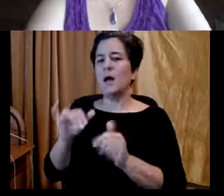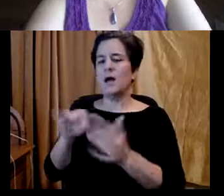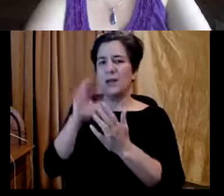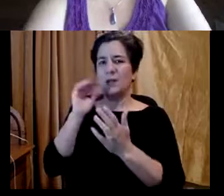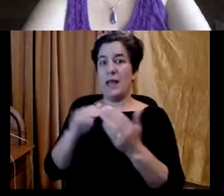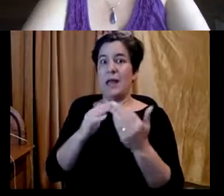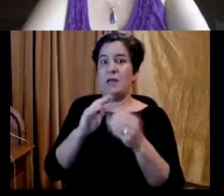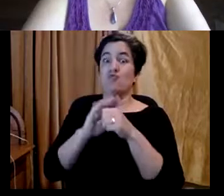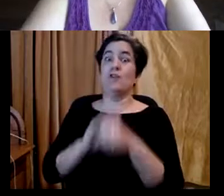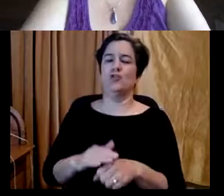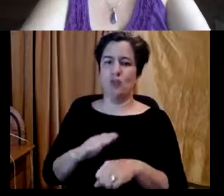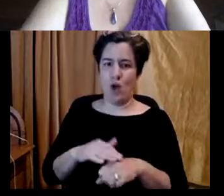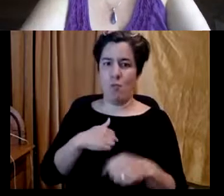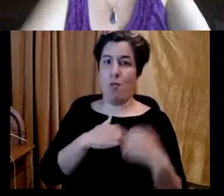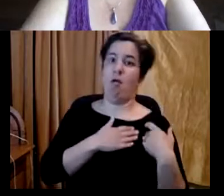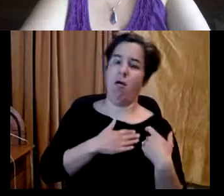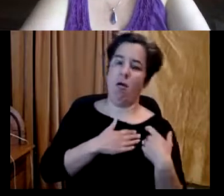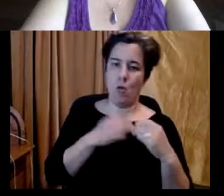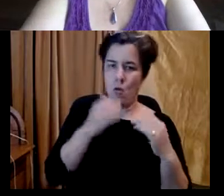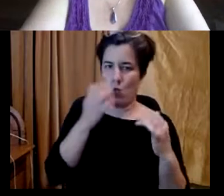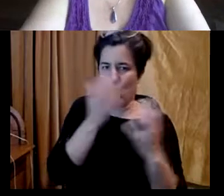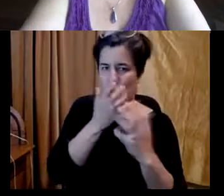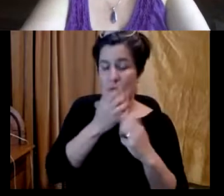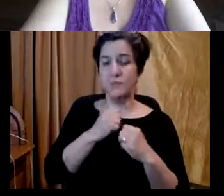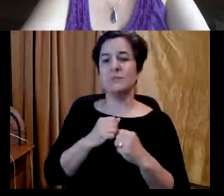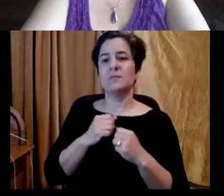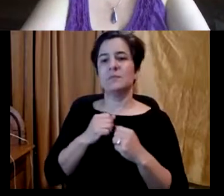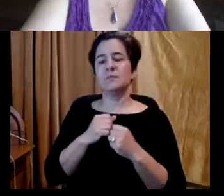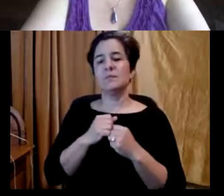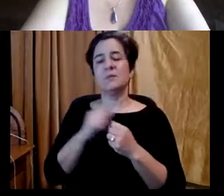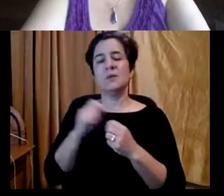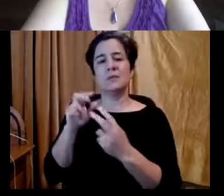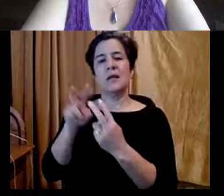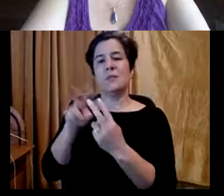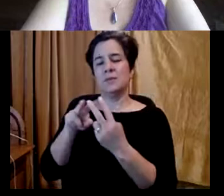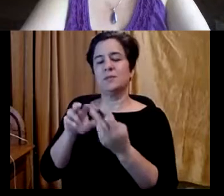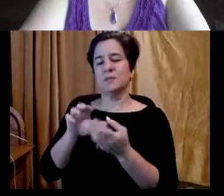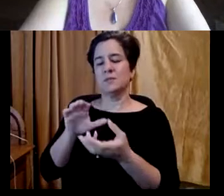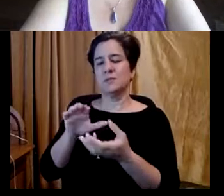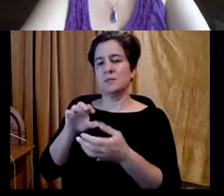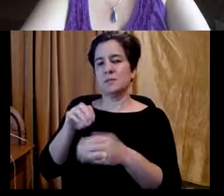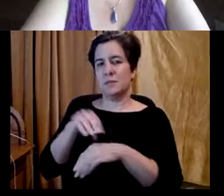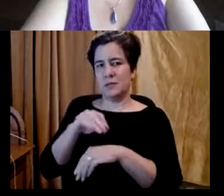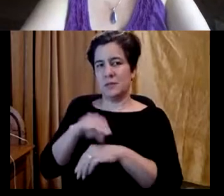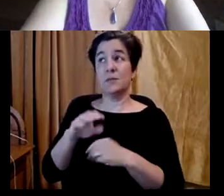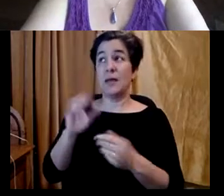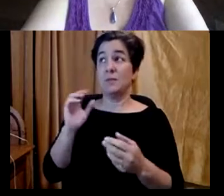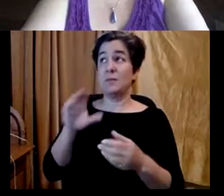So that's just the mother piece. I have been married for almost 9 years